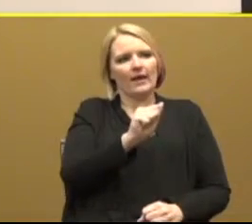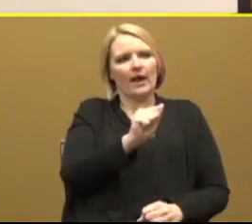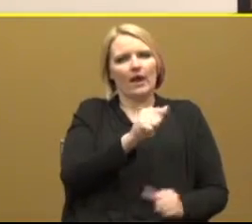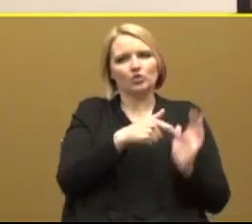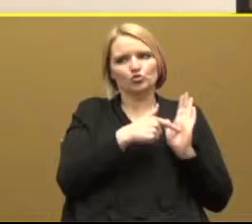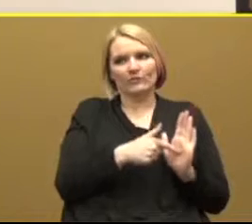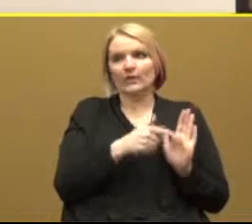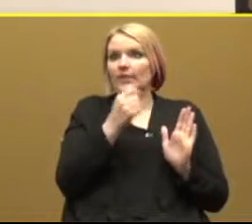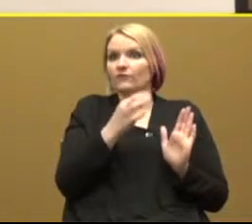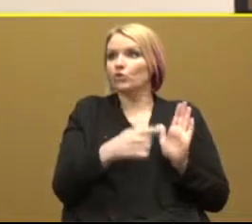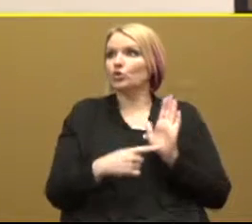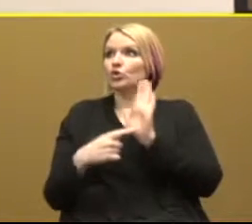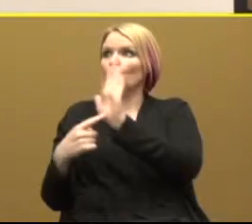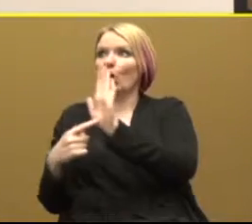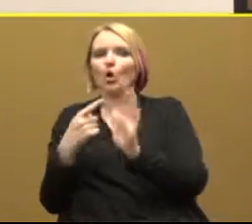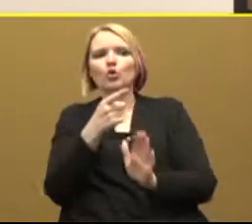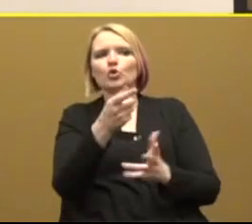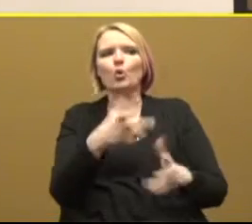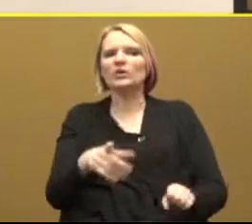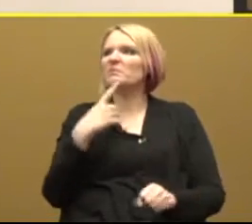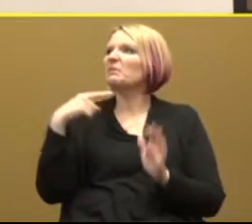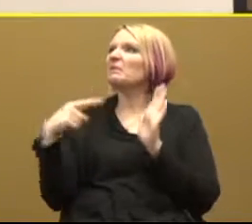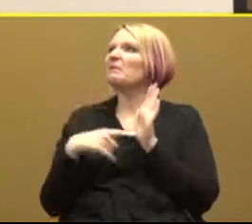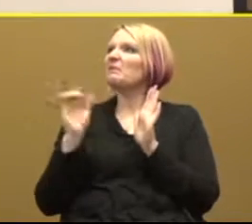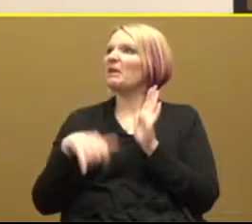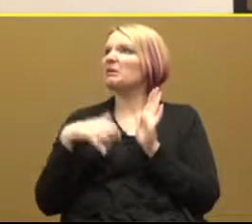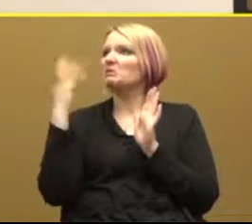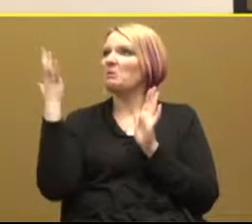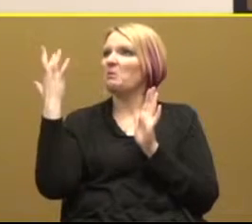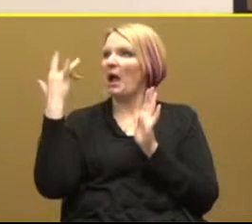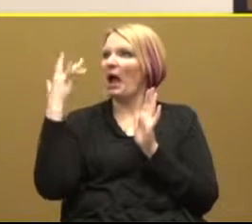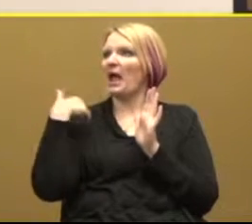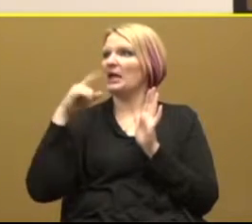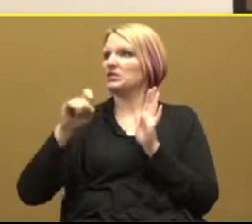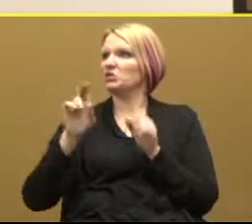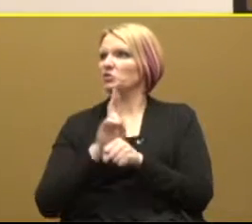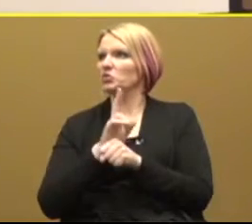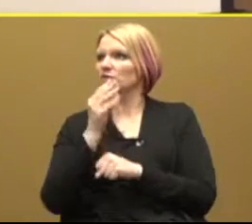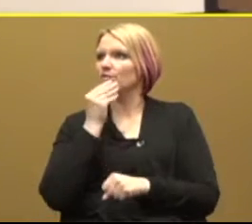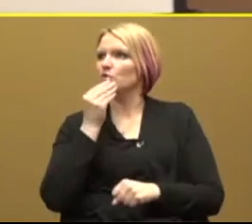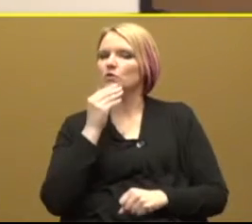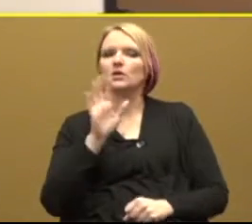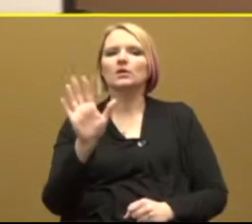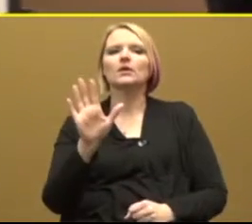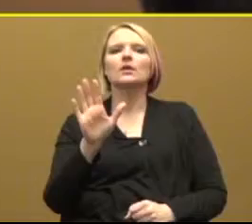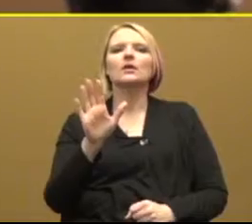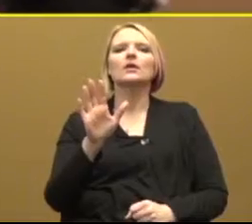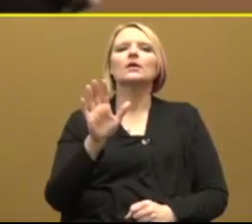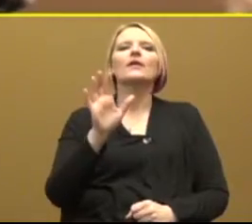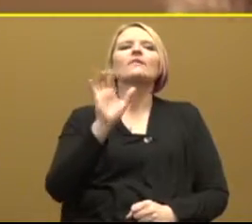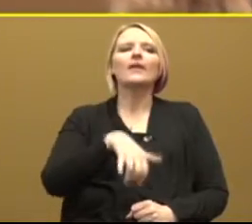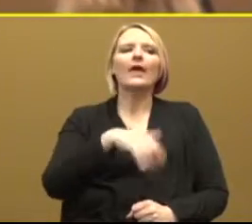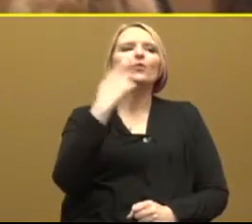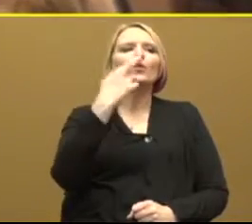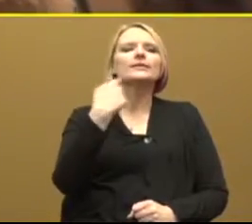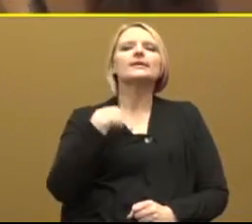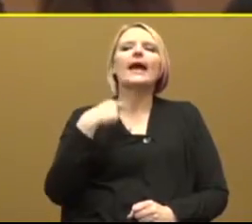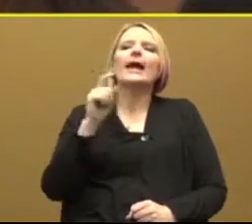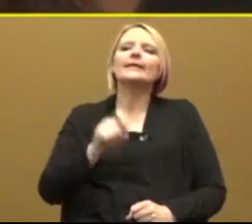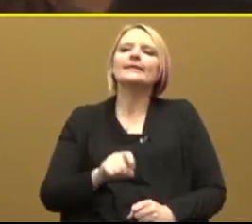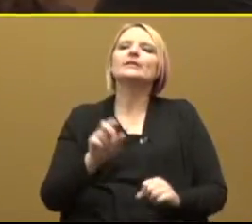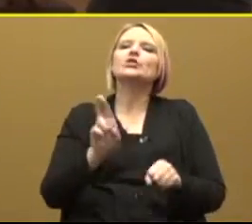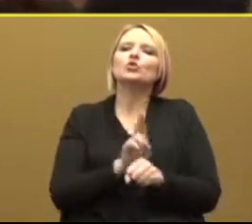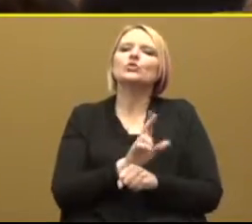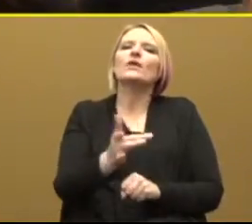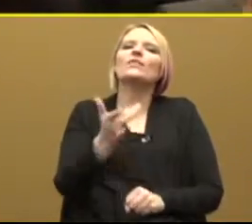to your administrator, you don't want to say, this is why I need to use food. You want to say, this is why I need to use the